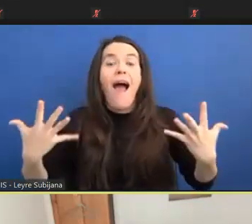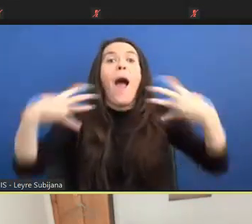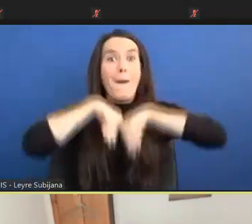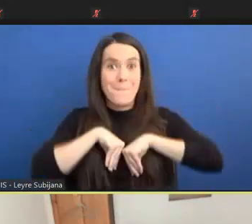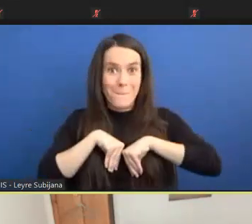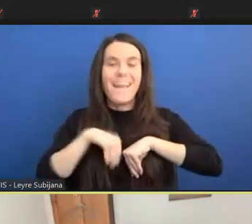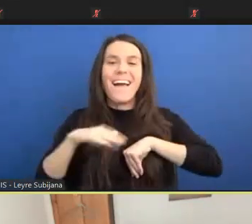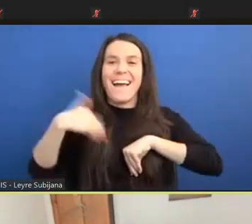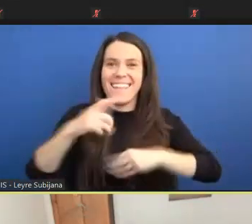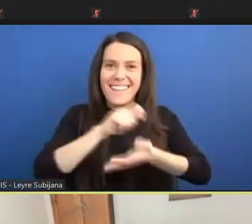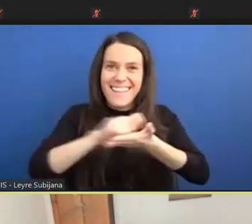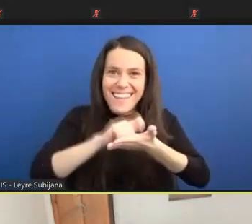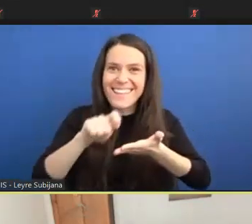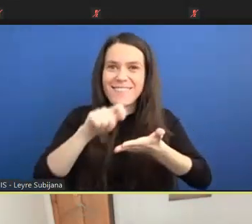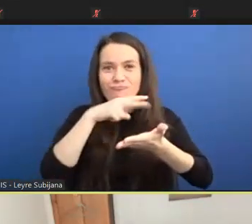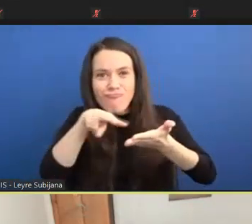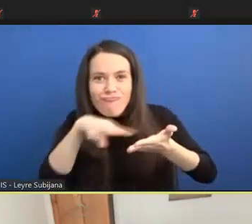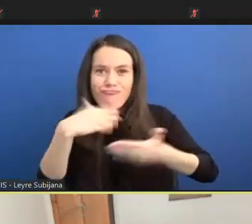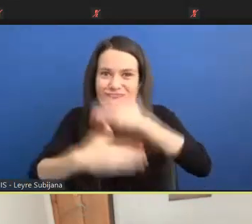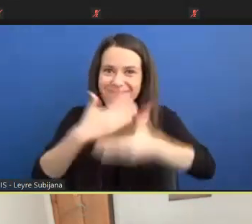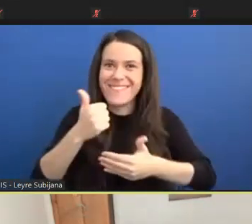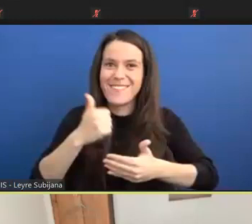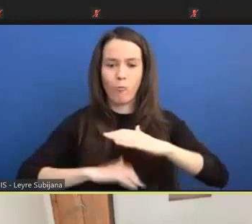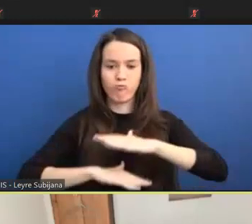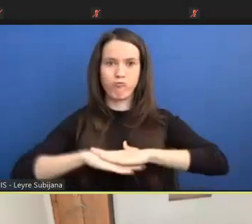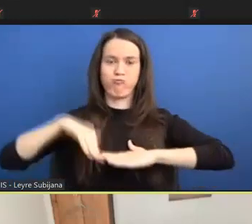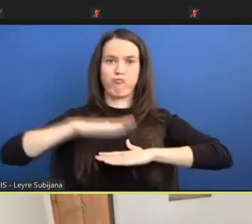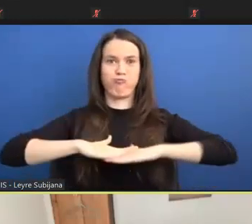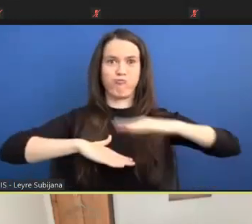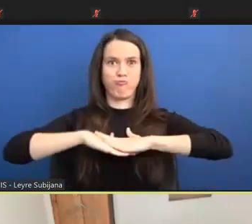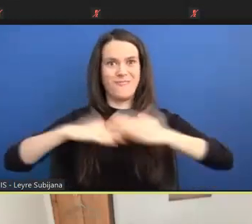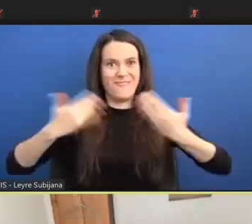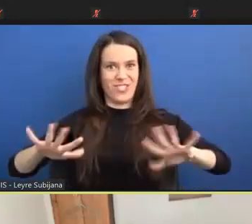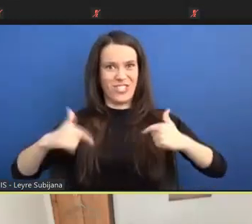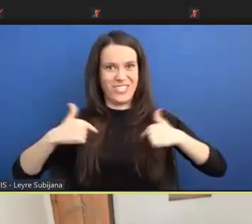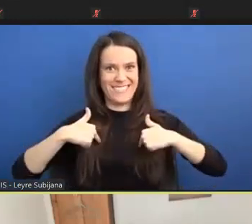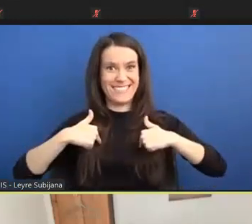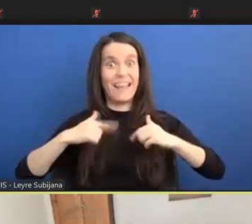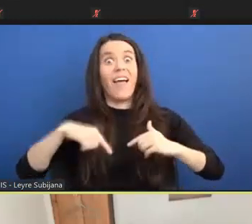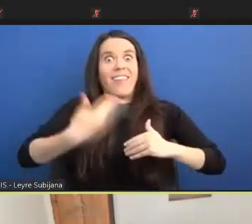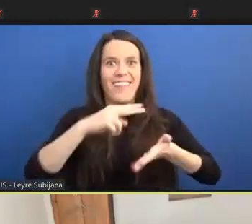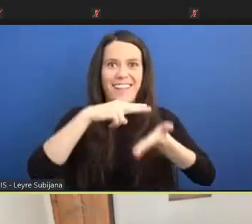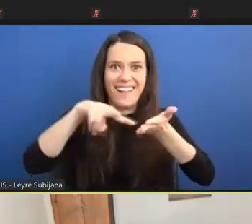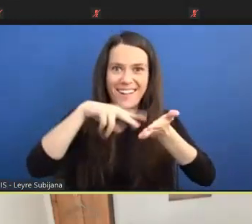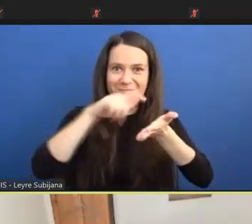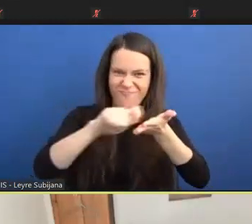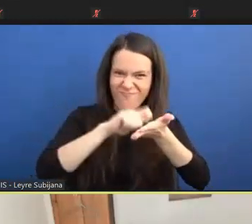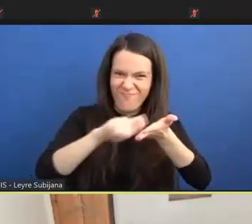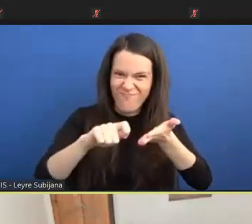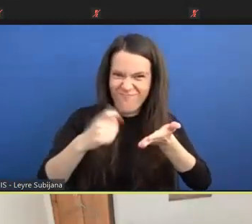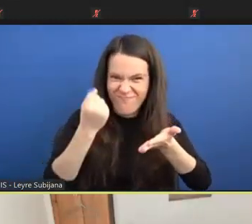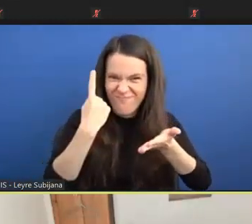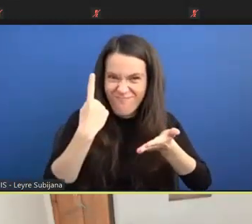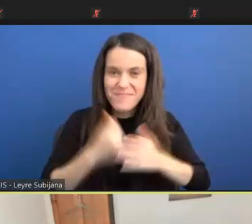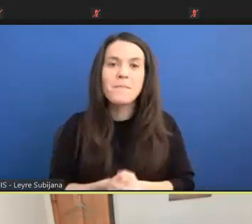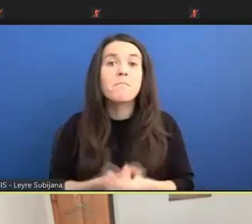there's just a little bit easier for the kids to be able to start learning to read and write. Dr. Joyce,